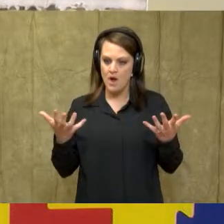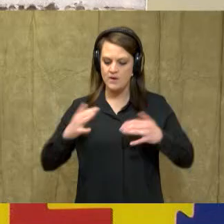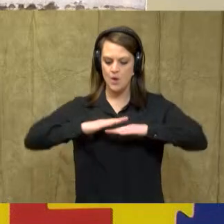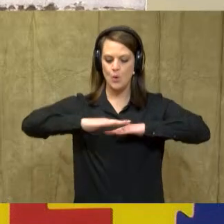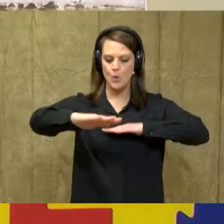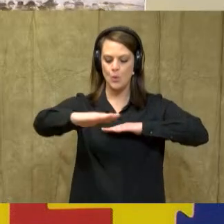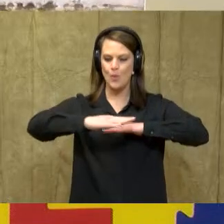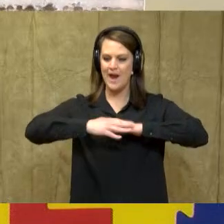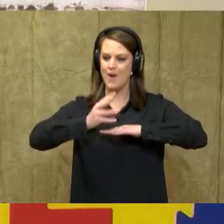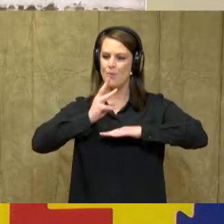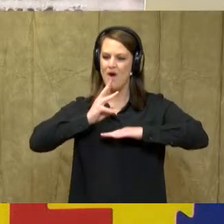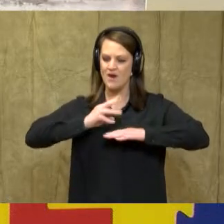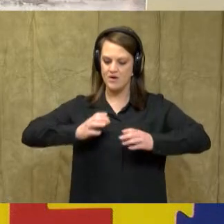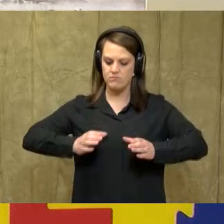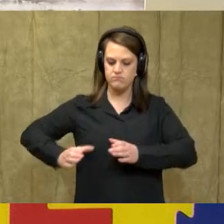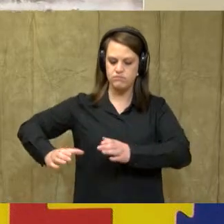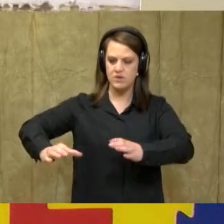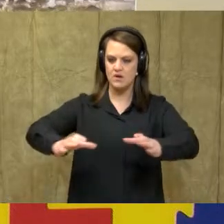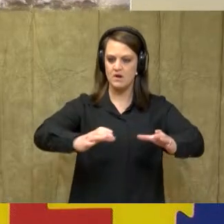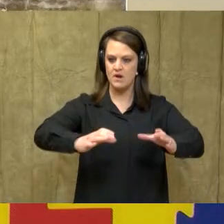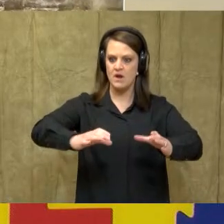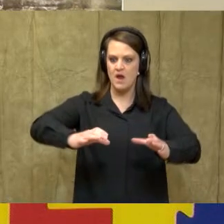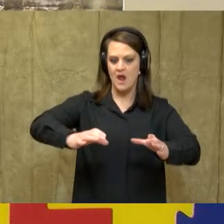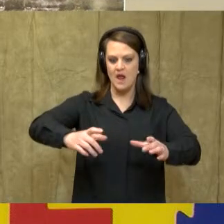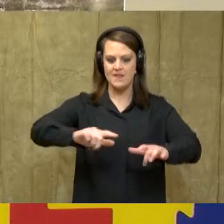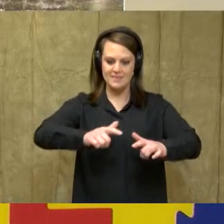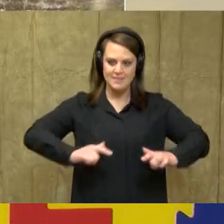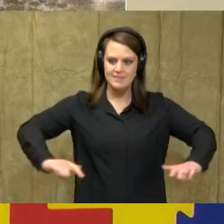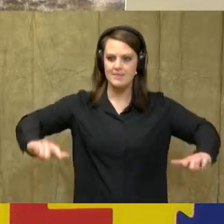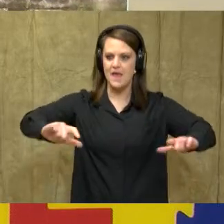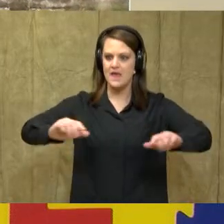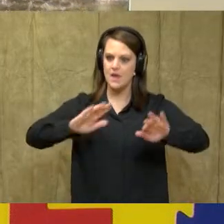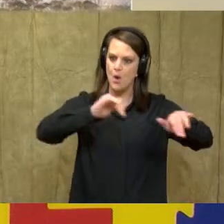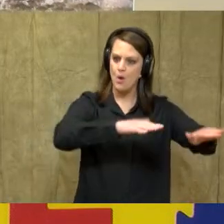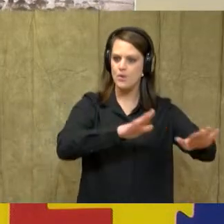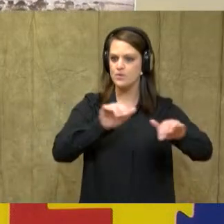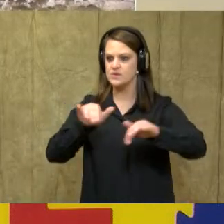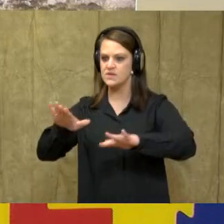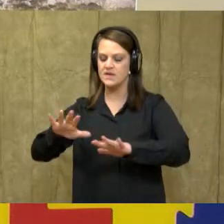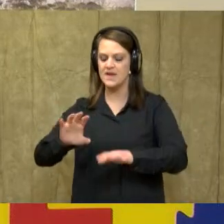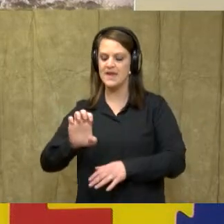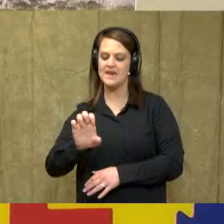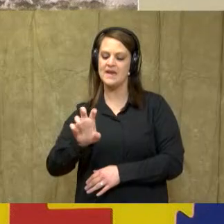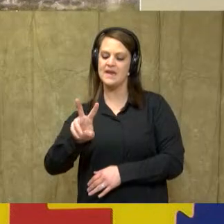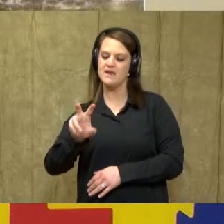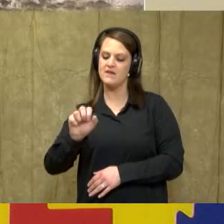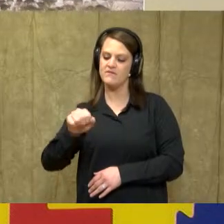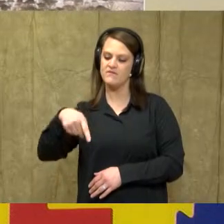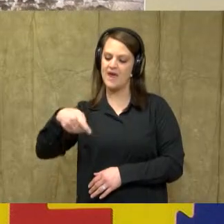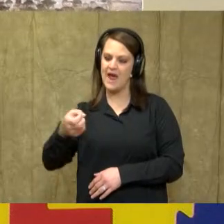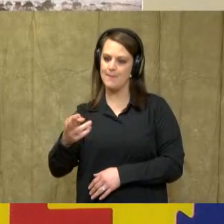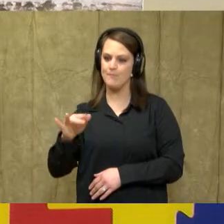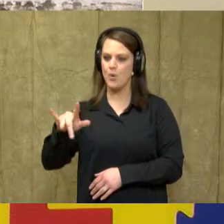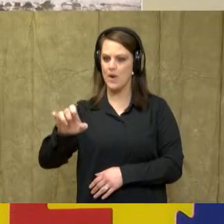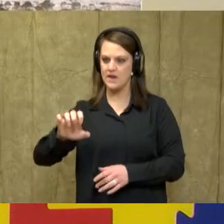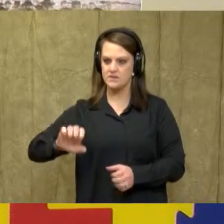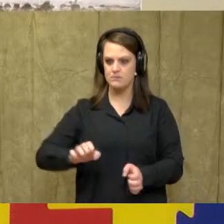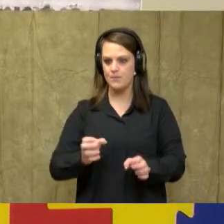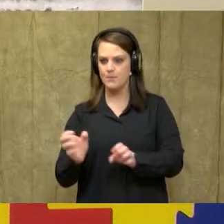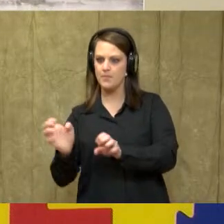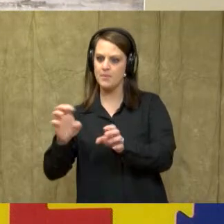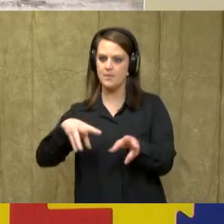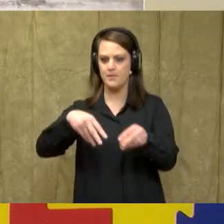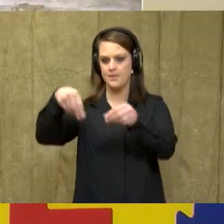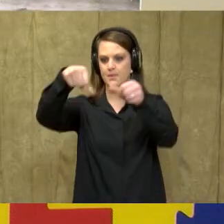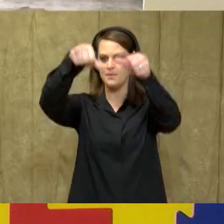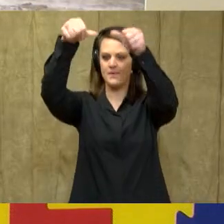in lakes and oceans evaporates. Ooh, that's a big word. It is a big word. Water vapor